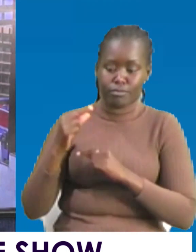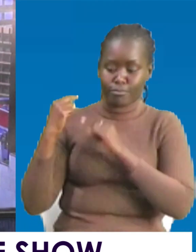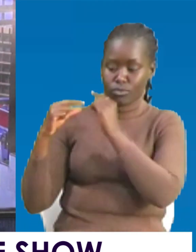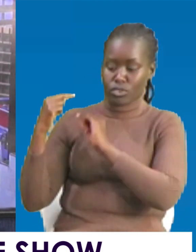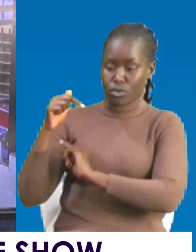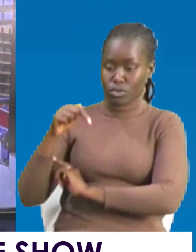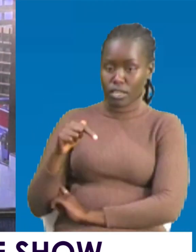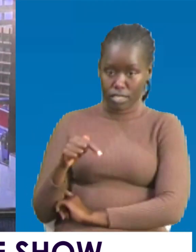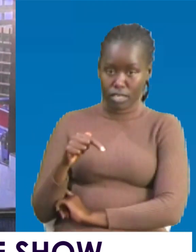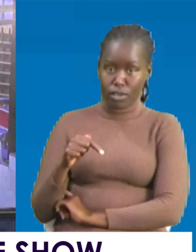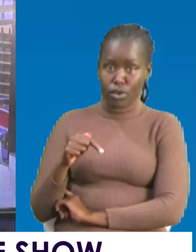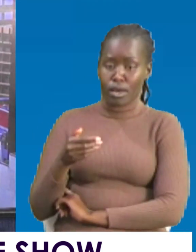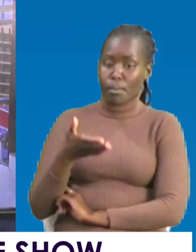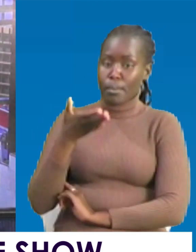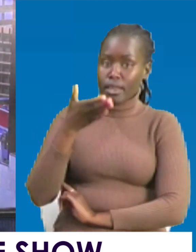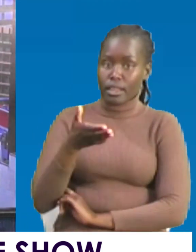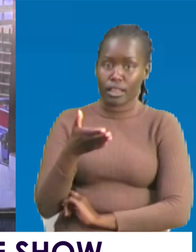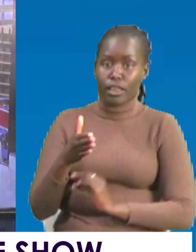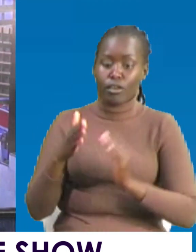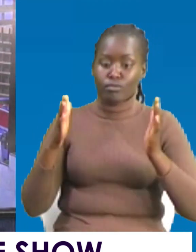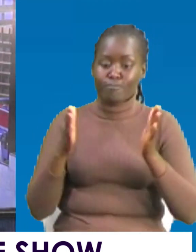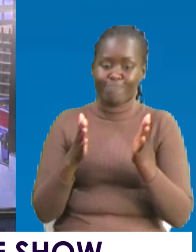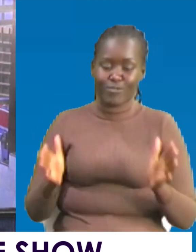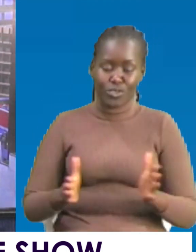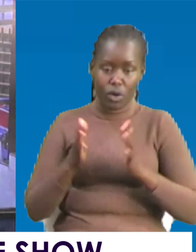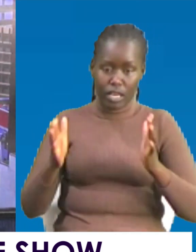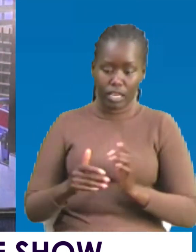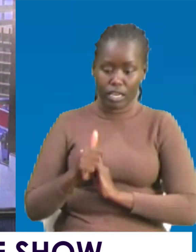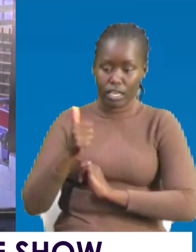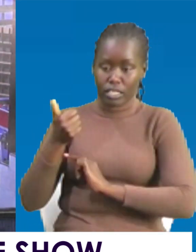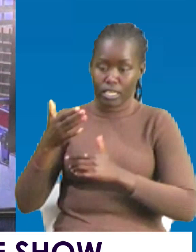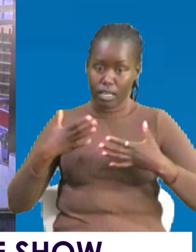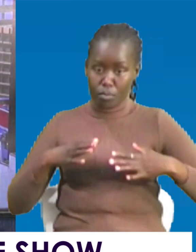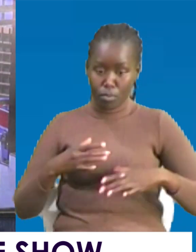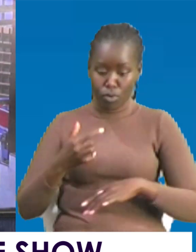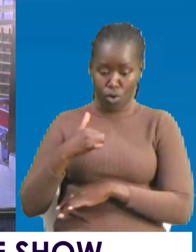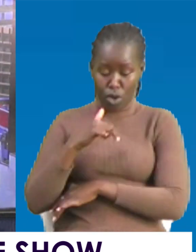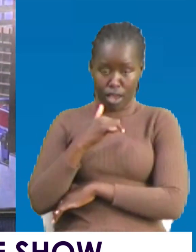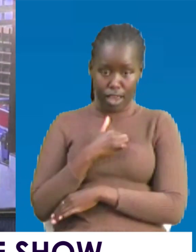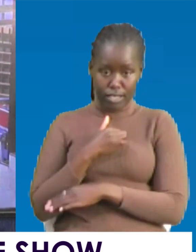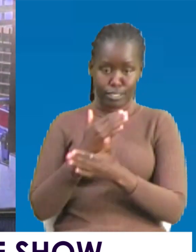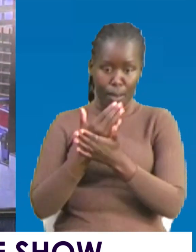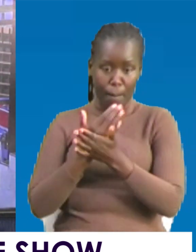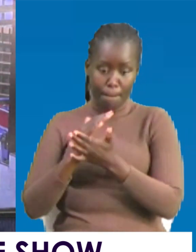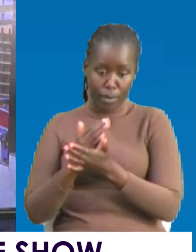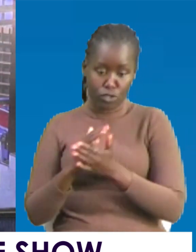generation will be there to encourage the rest of the people? We are part of the encouragers.